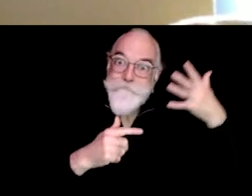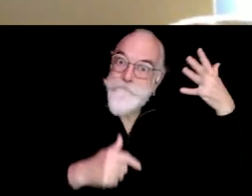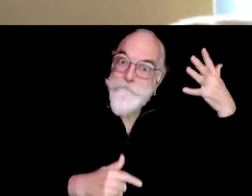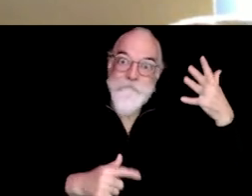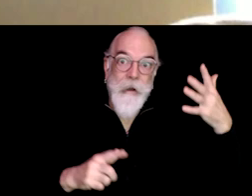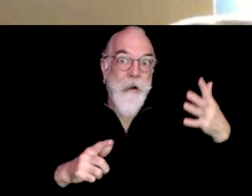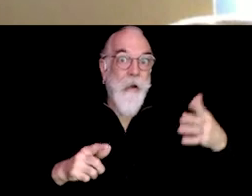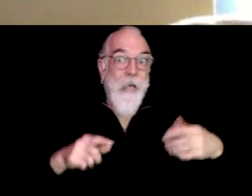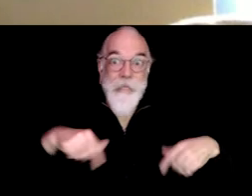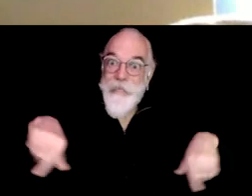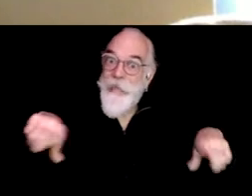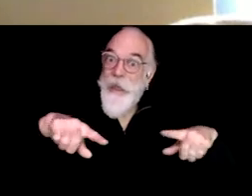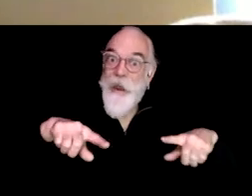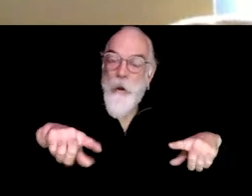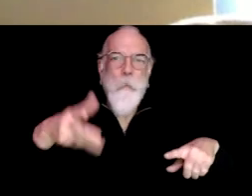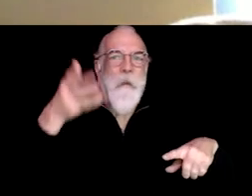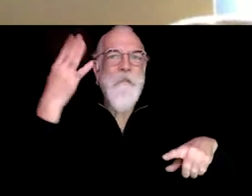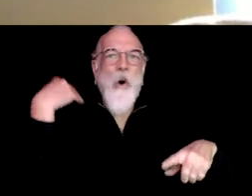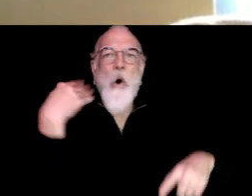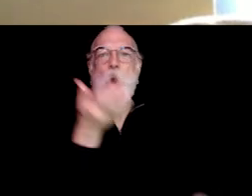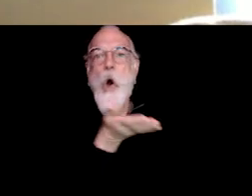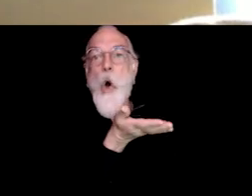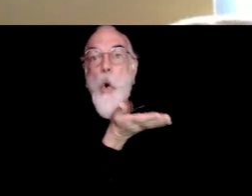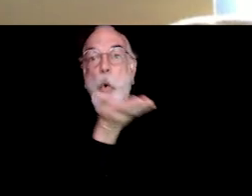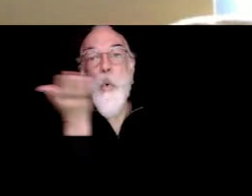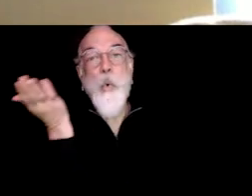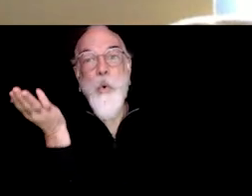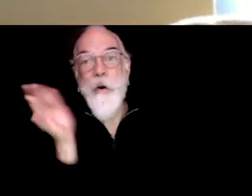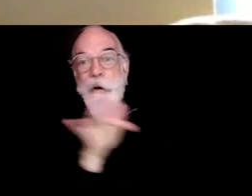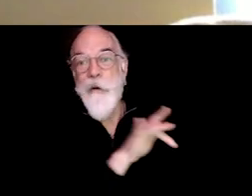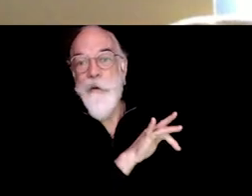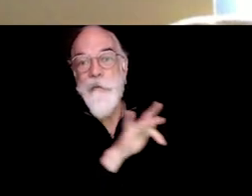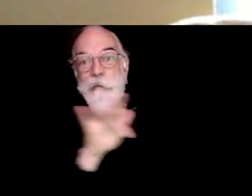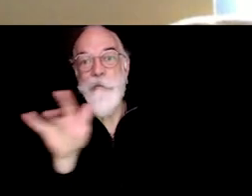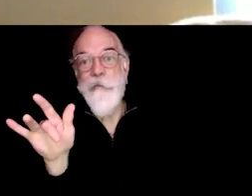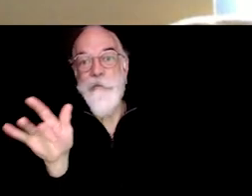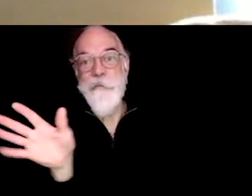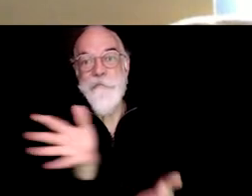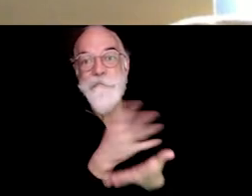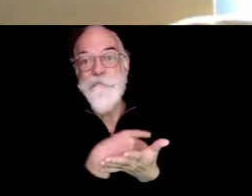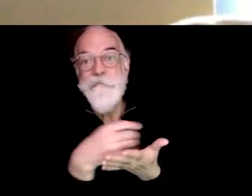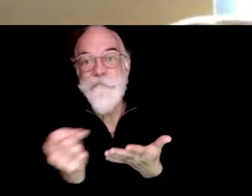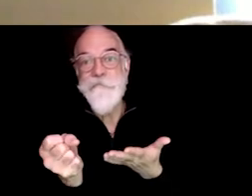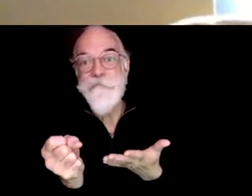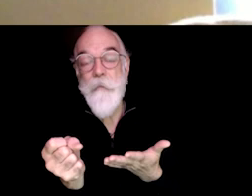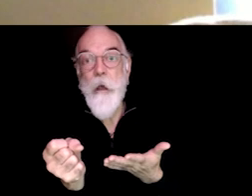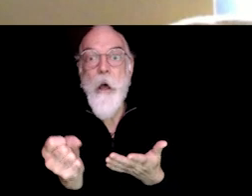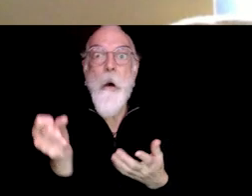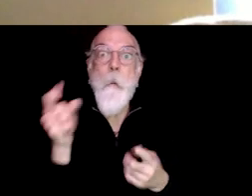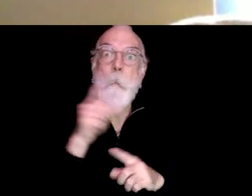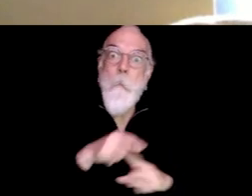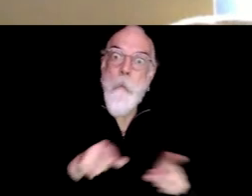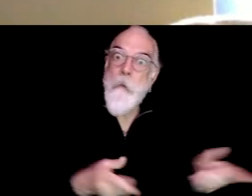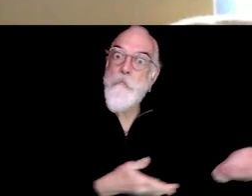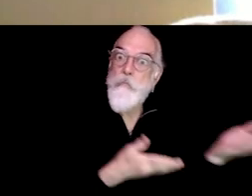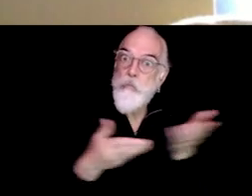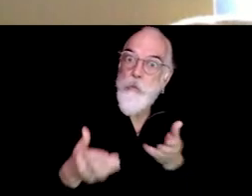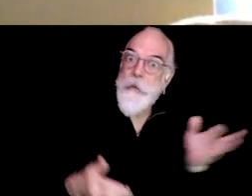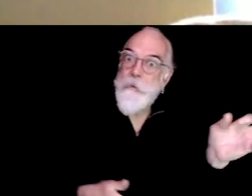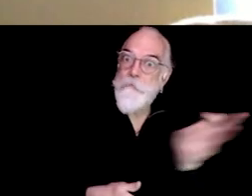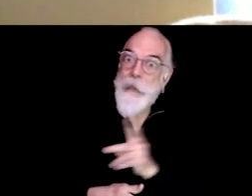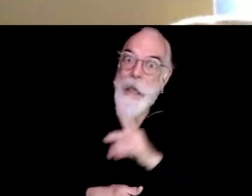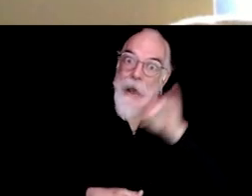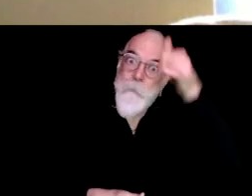of life in those areas that had been pretty much barren and dried up until the buffalo